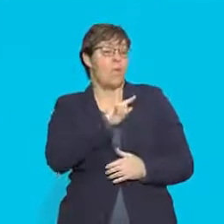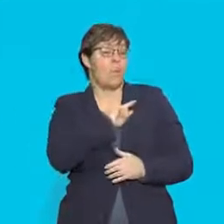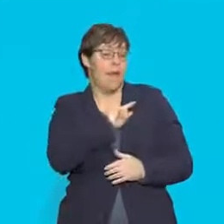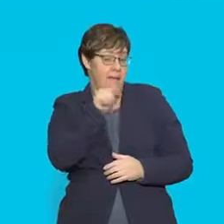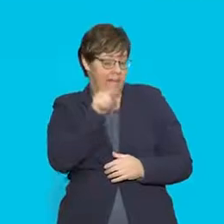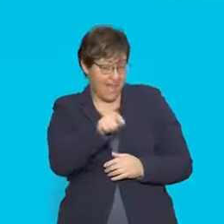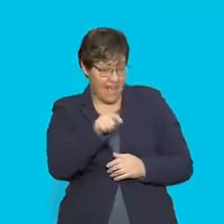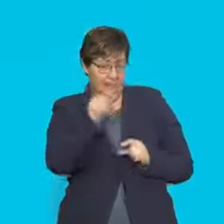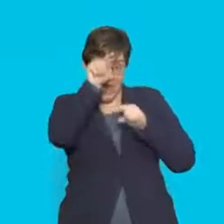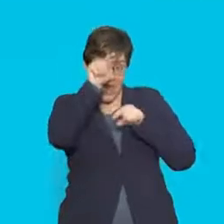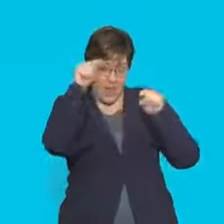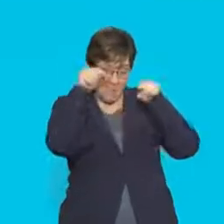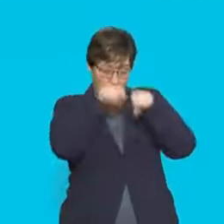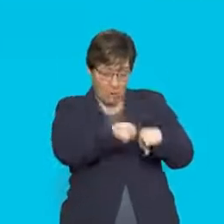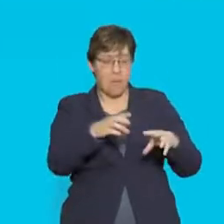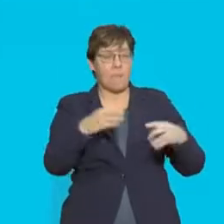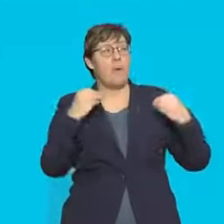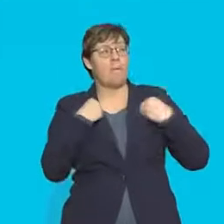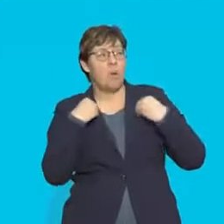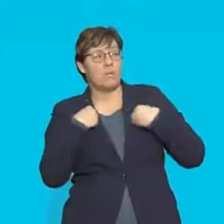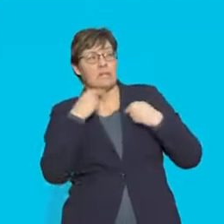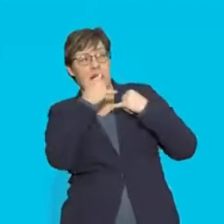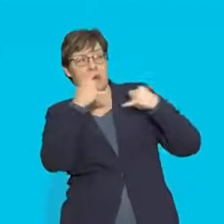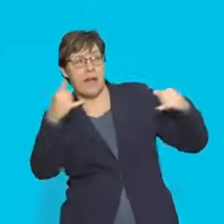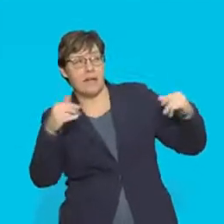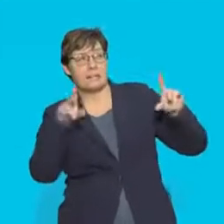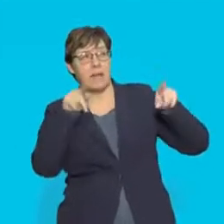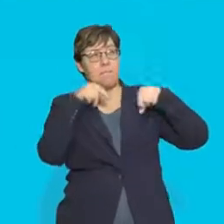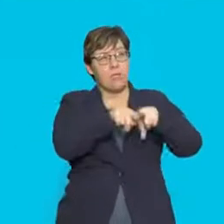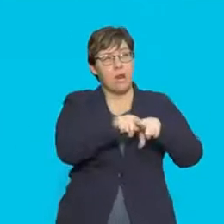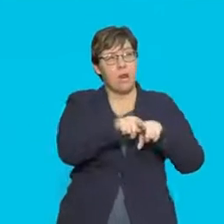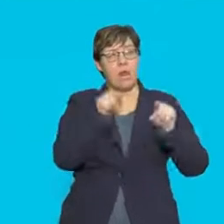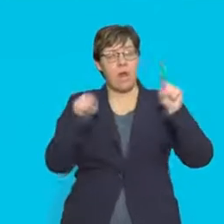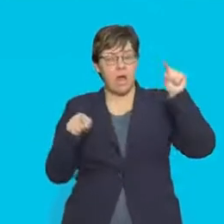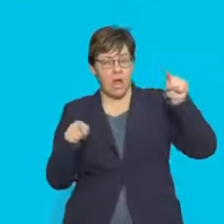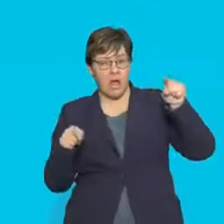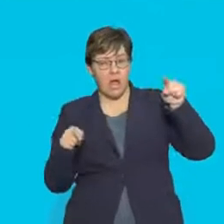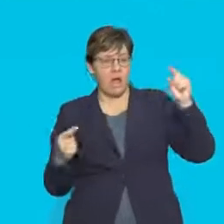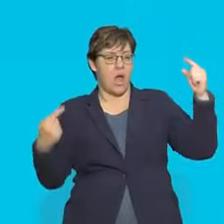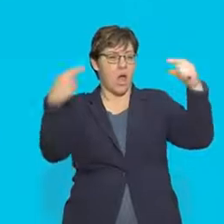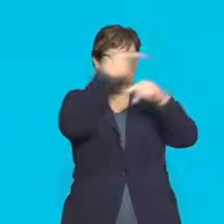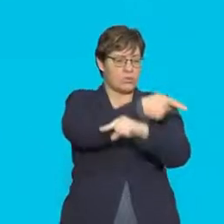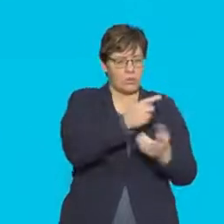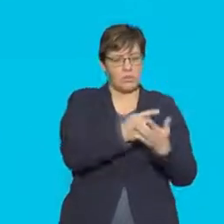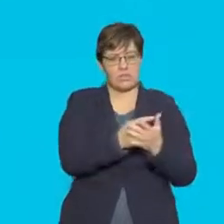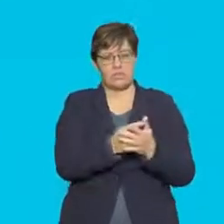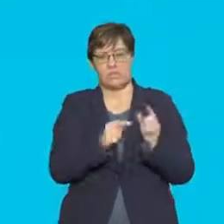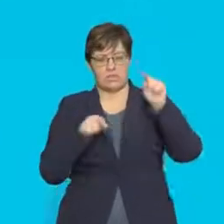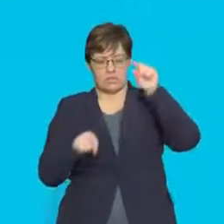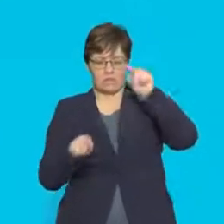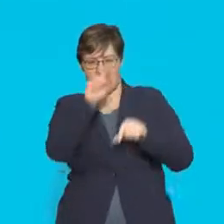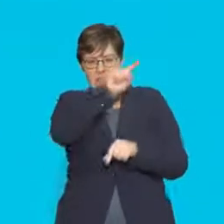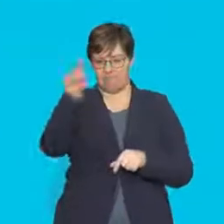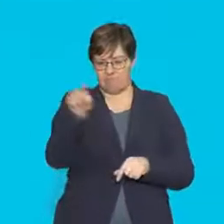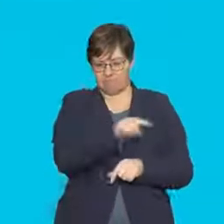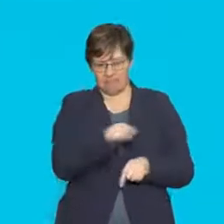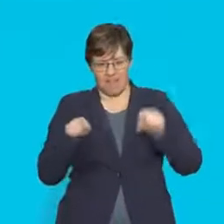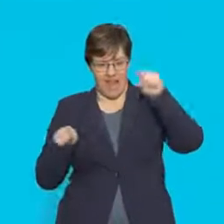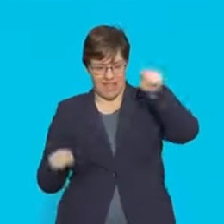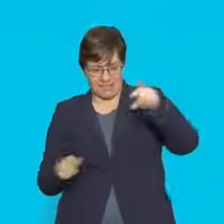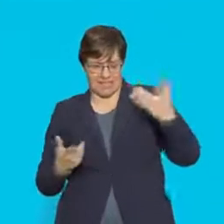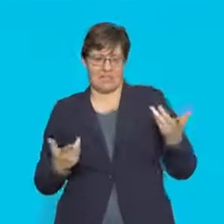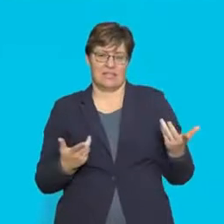can think about the properties of parallel lines, which is your corresponding, your alternate, and your co-inter.